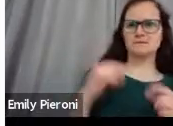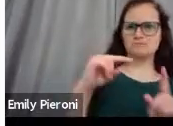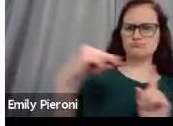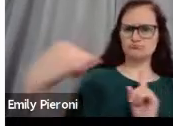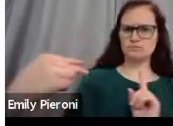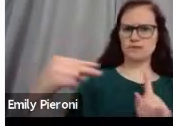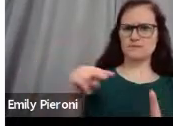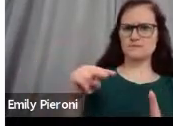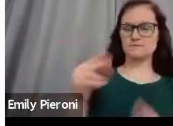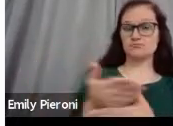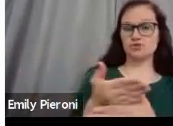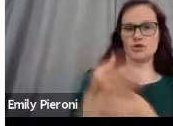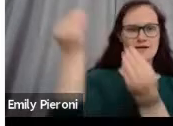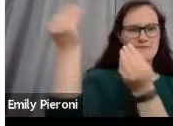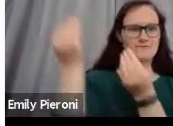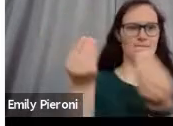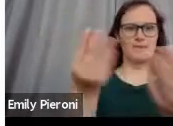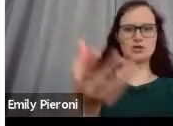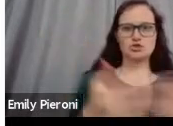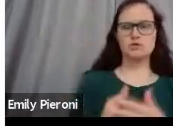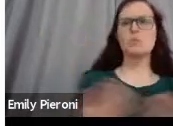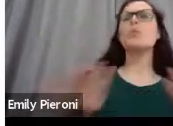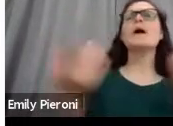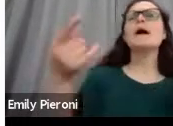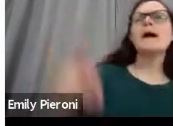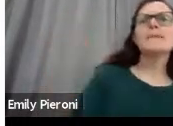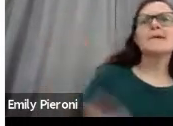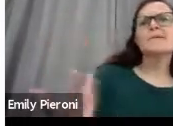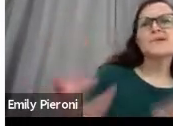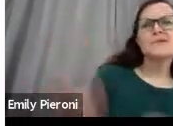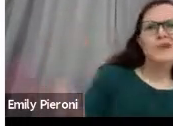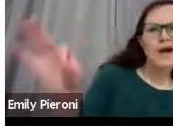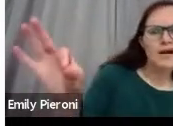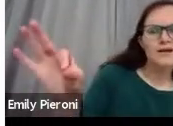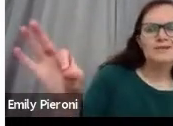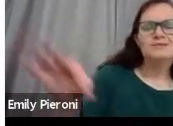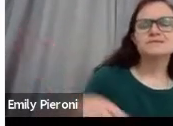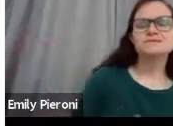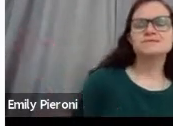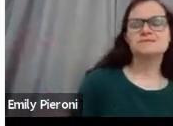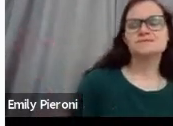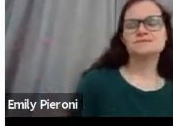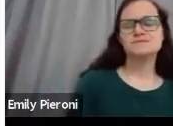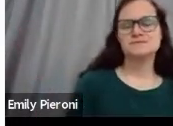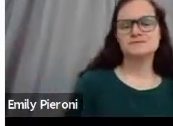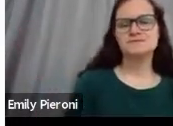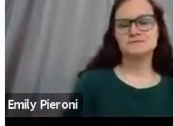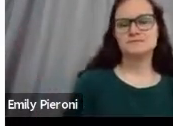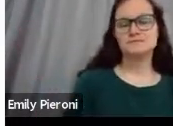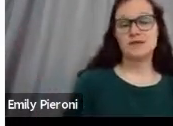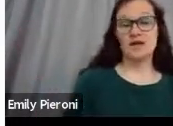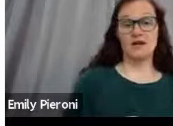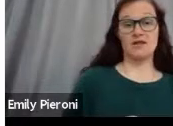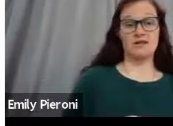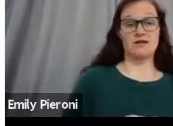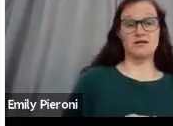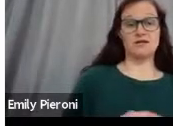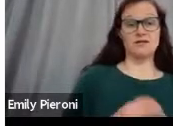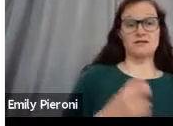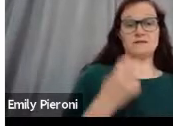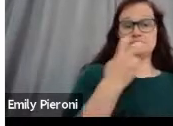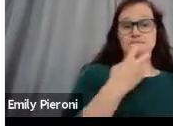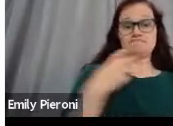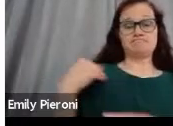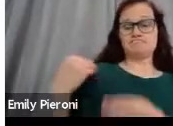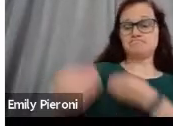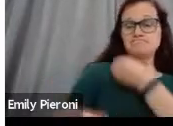sharing information. What happened? What did they find? And the oral tradition is what we came